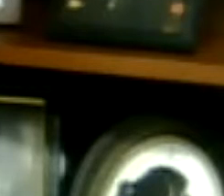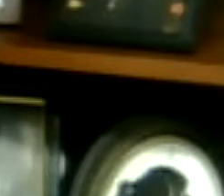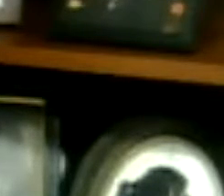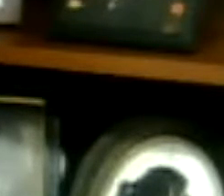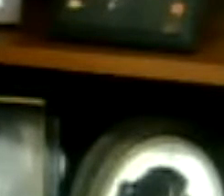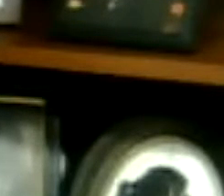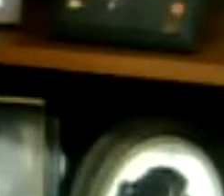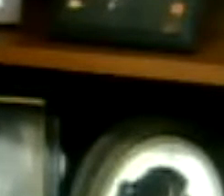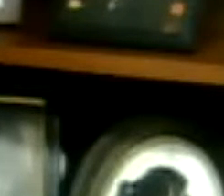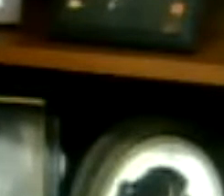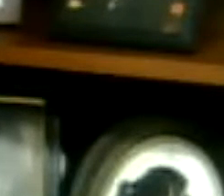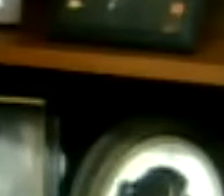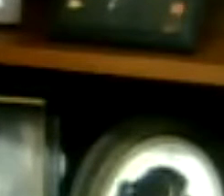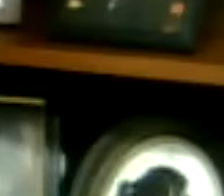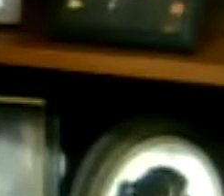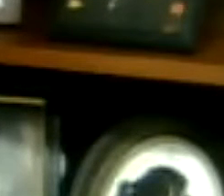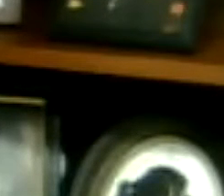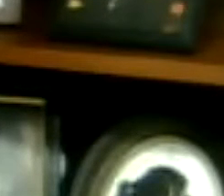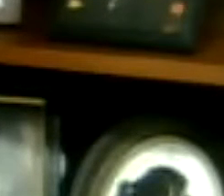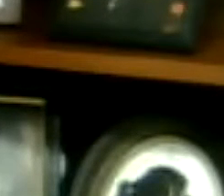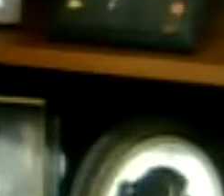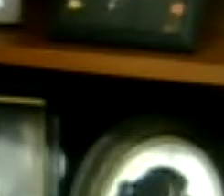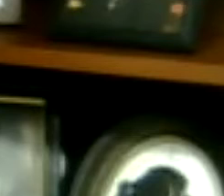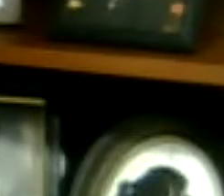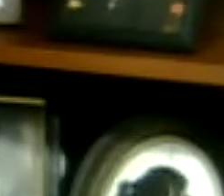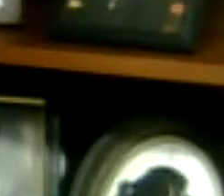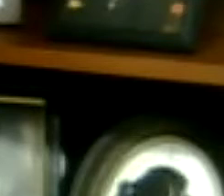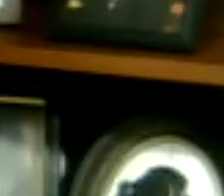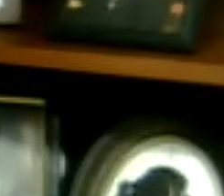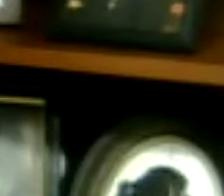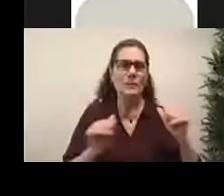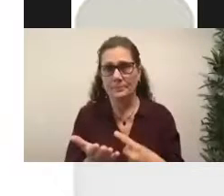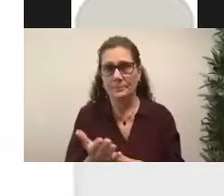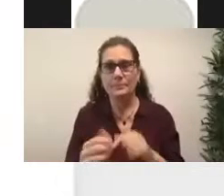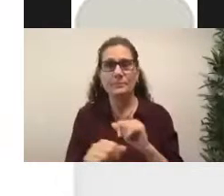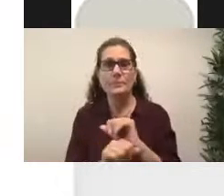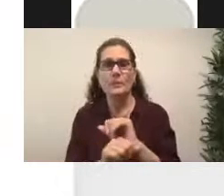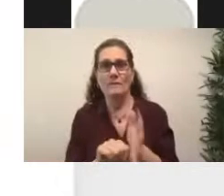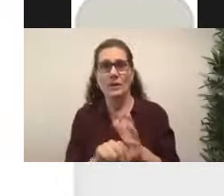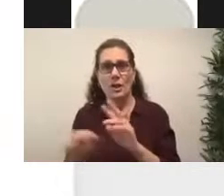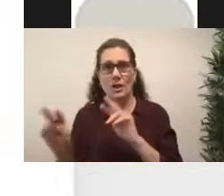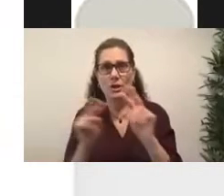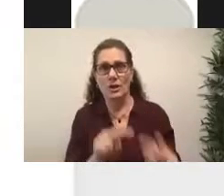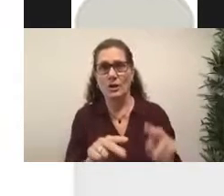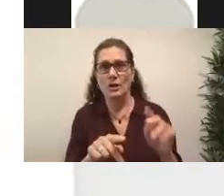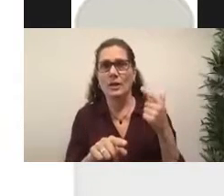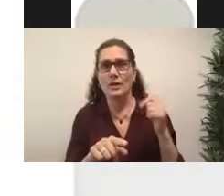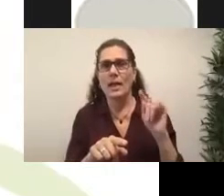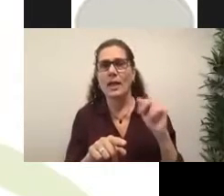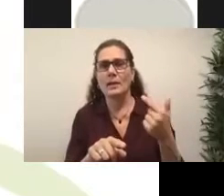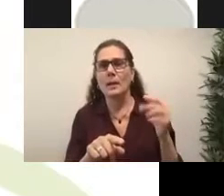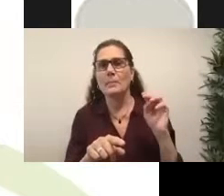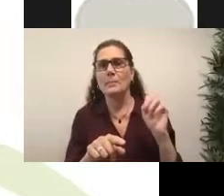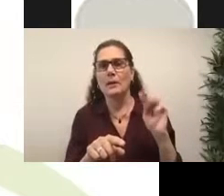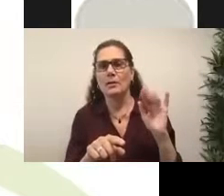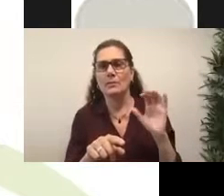COVID issue. We remain in the extreme transmission category for COVID-19 cases per 100,000. We're